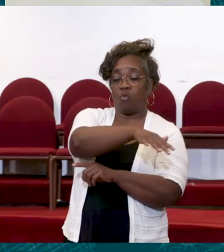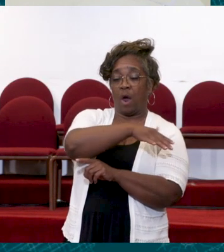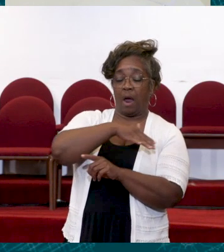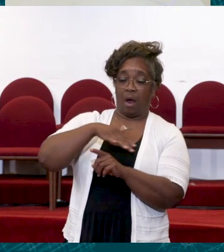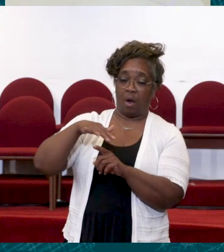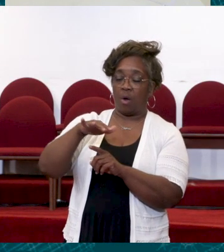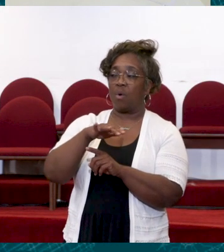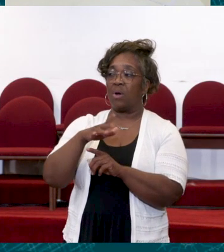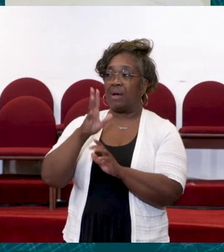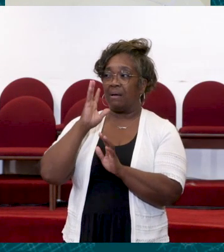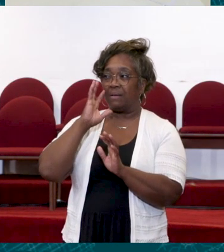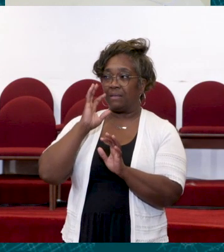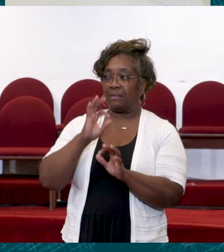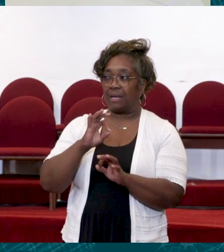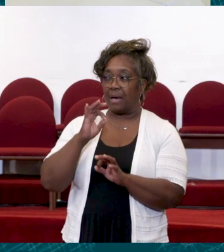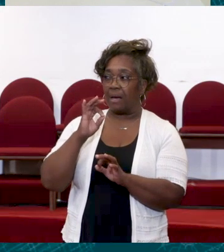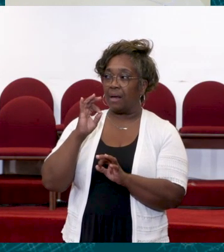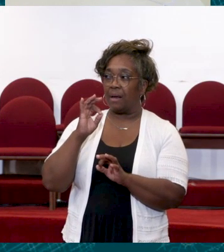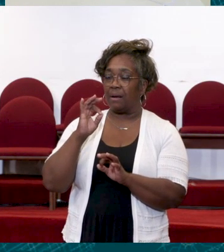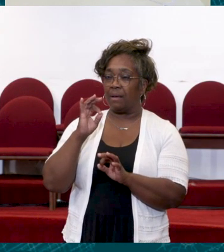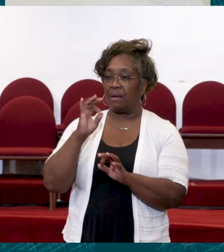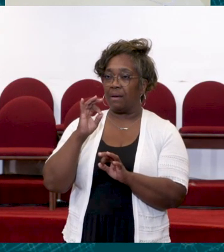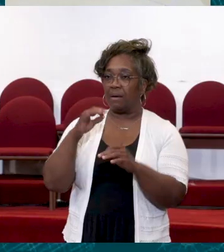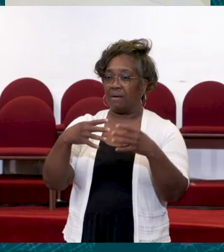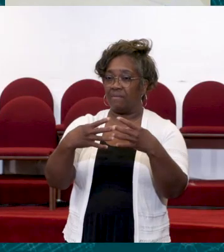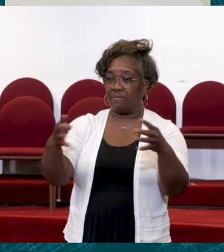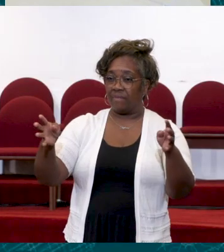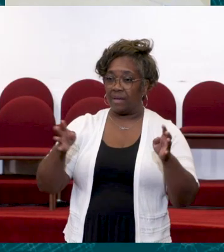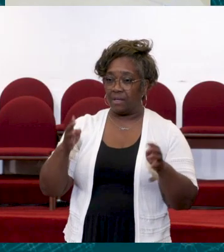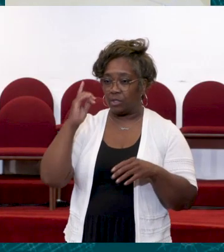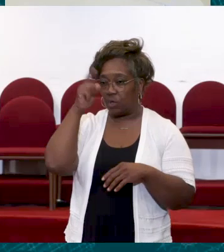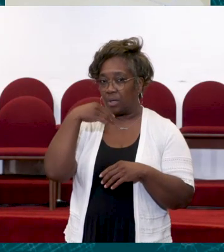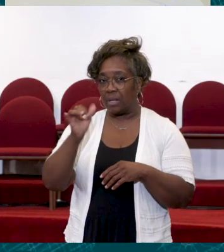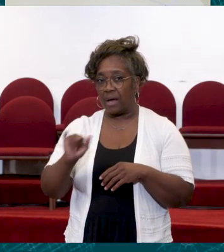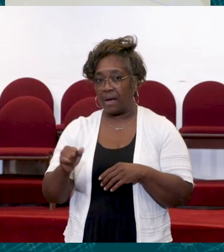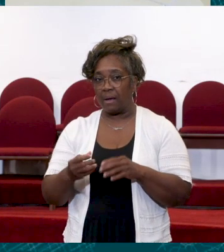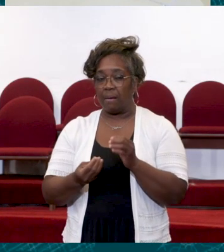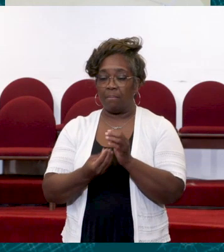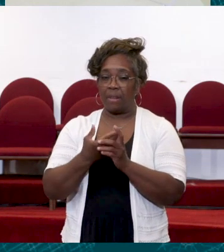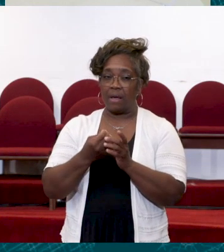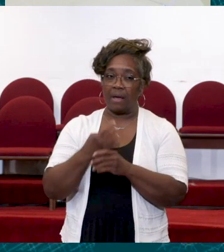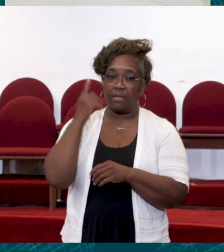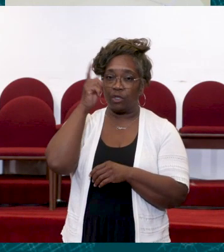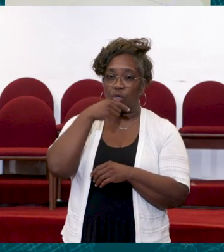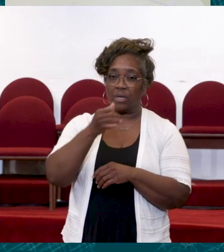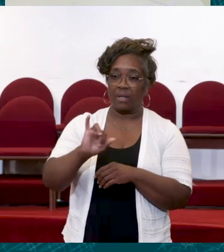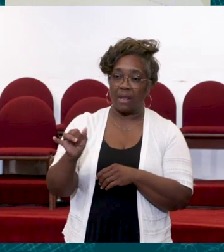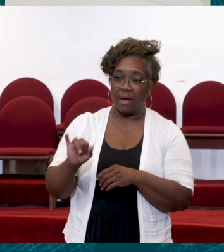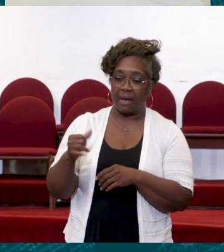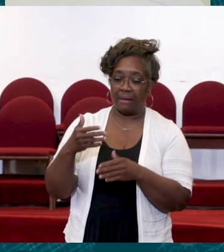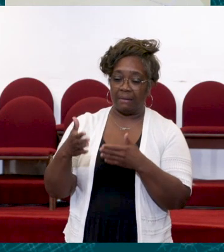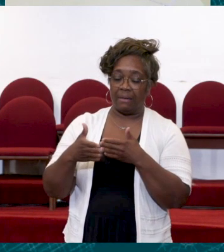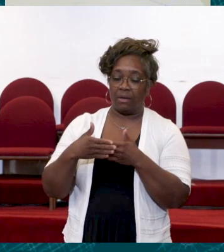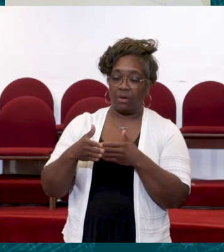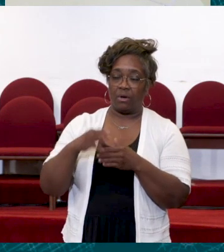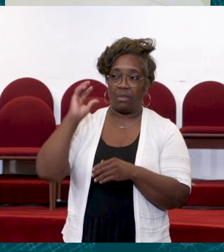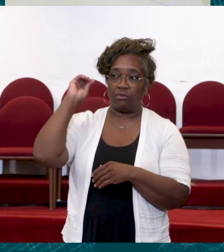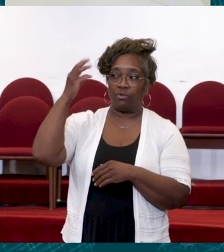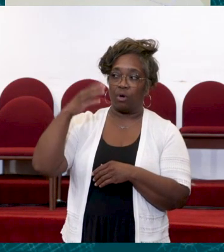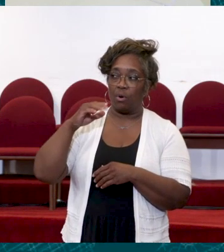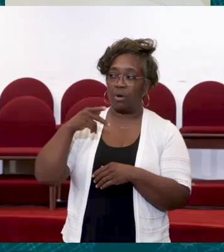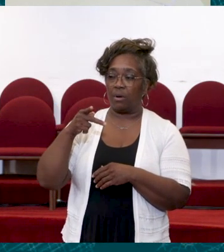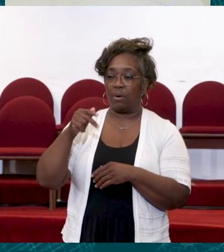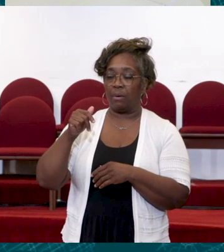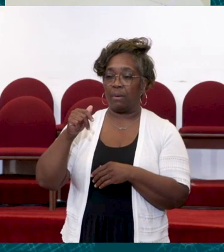decided what the fence is going to look like, what the plants are going to look like around the fence and around the solar panels. So here they are, lots